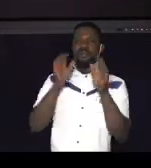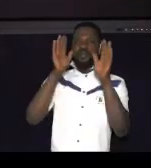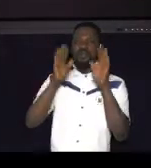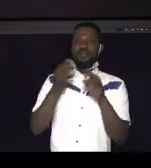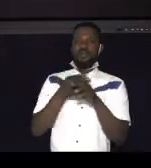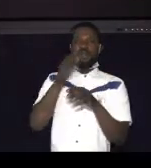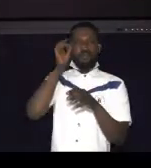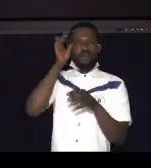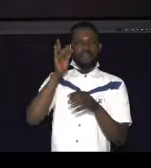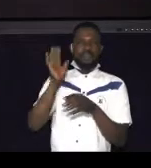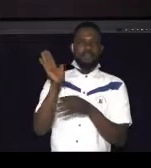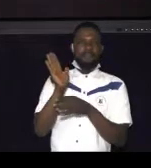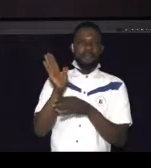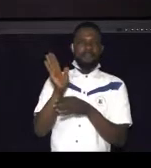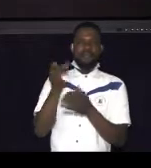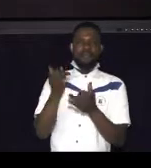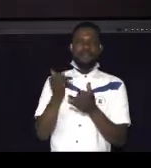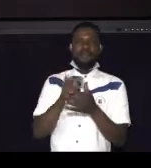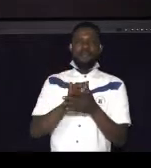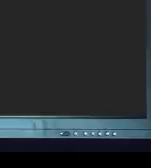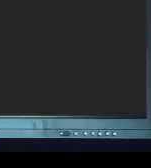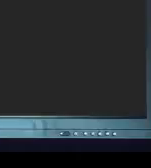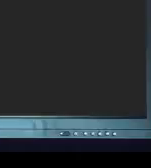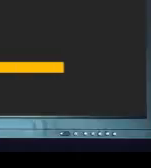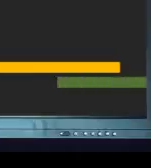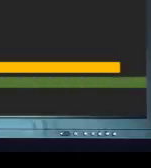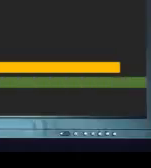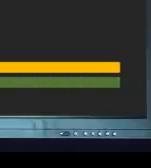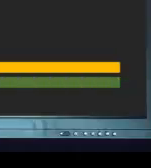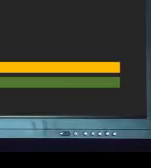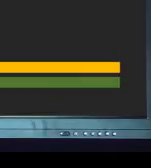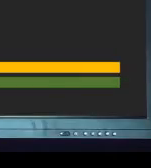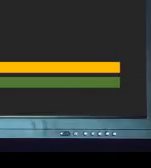wonderful mathematicians. Bye bye now.